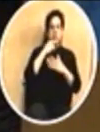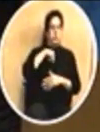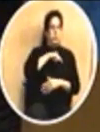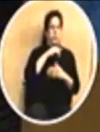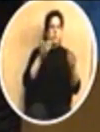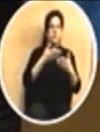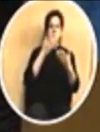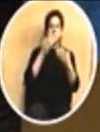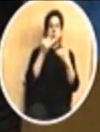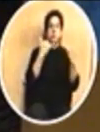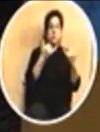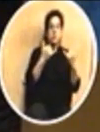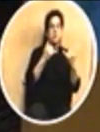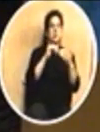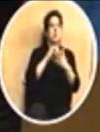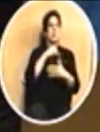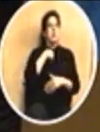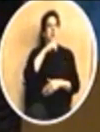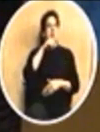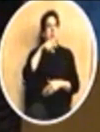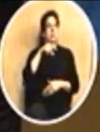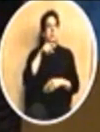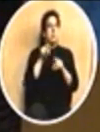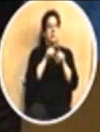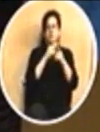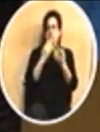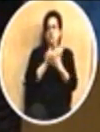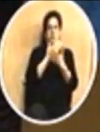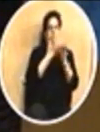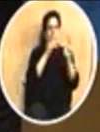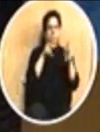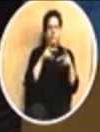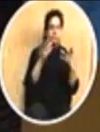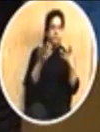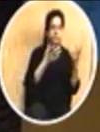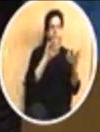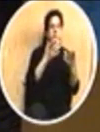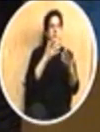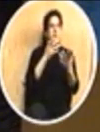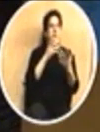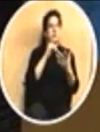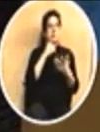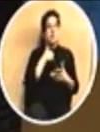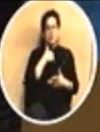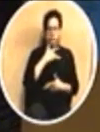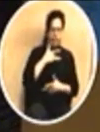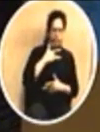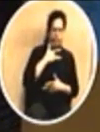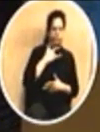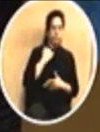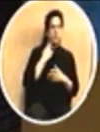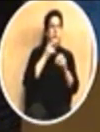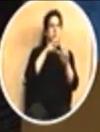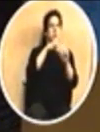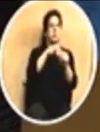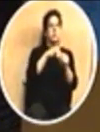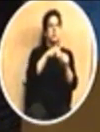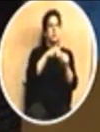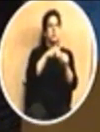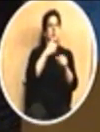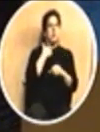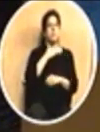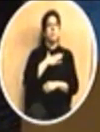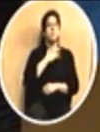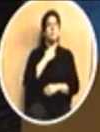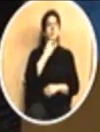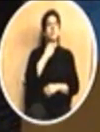today, that I have to, as a newcomer, I guess this got me incensed enough to join and have my